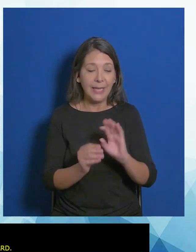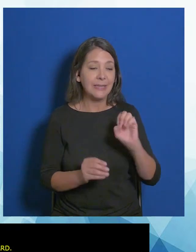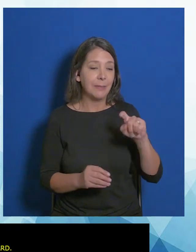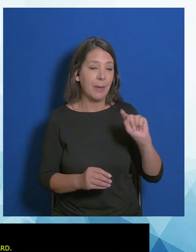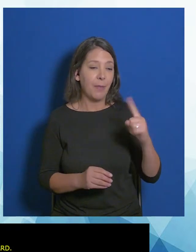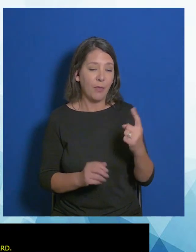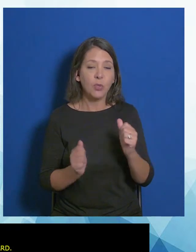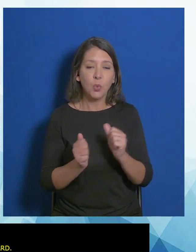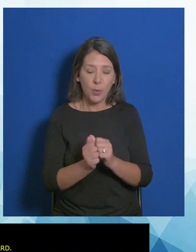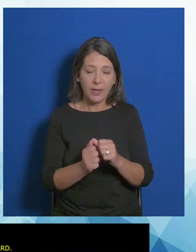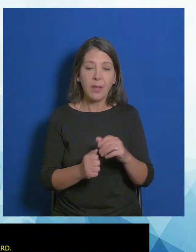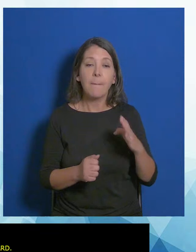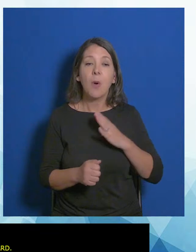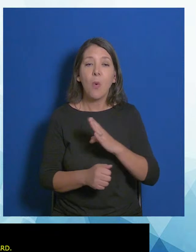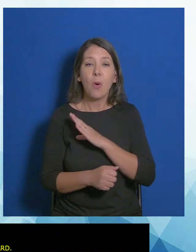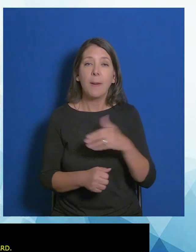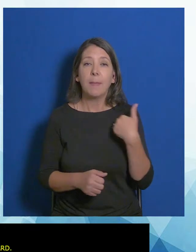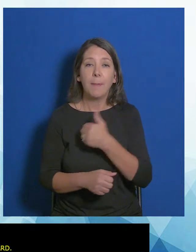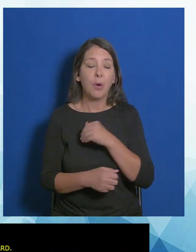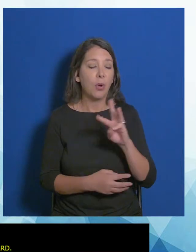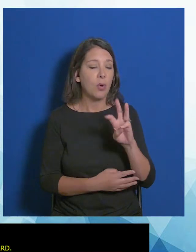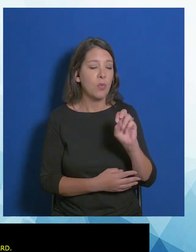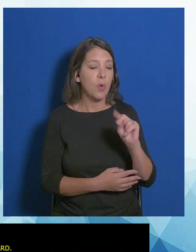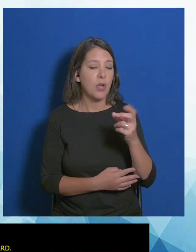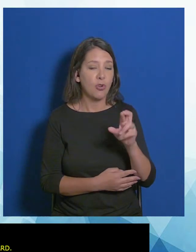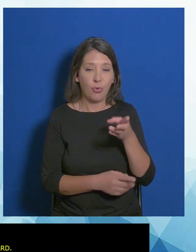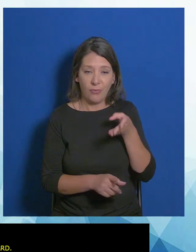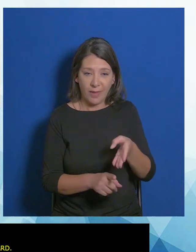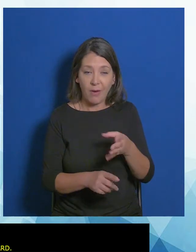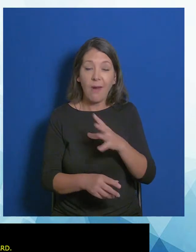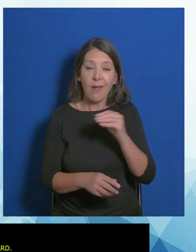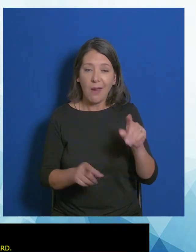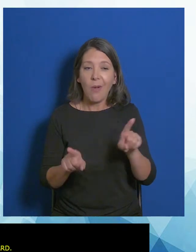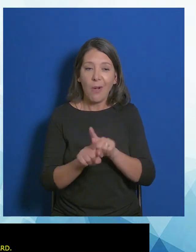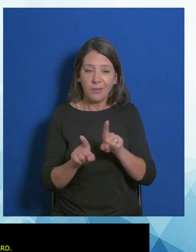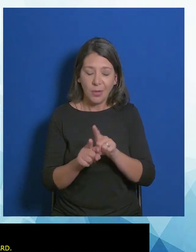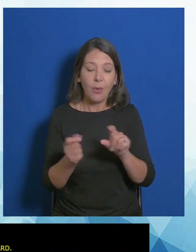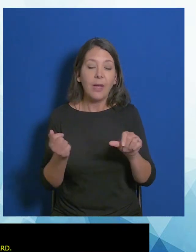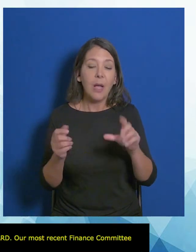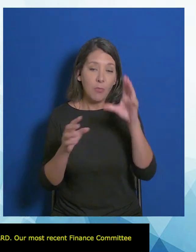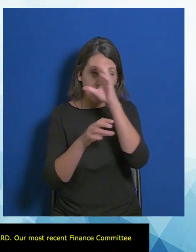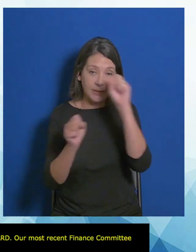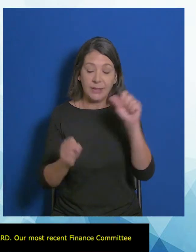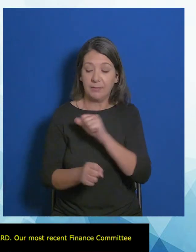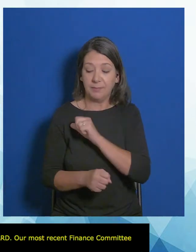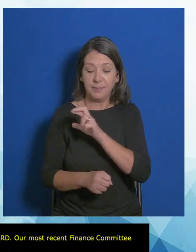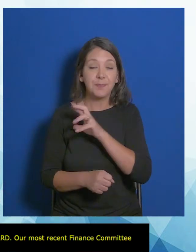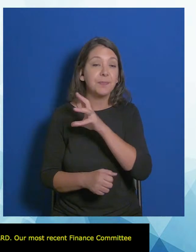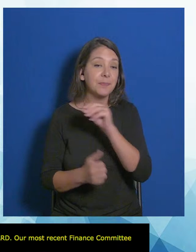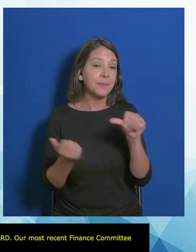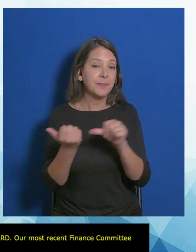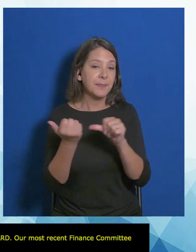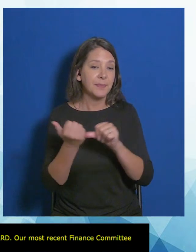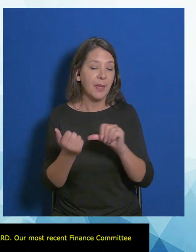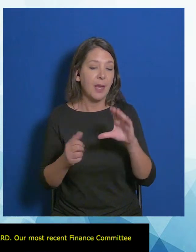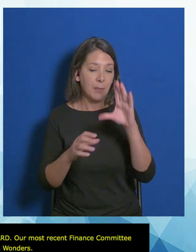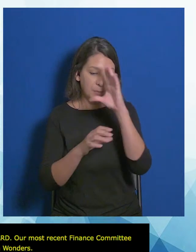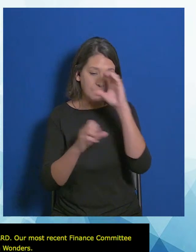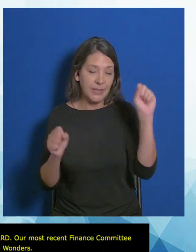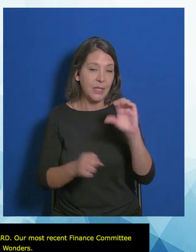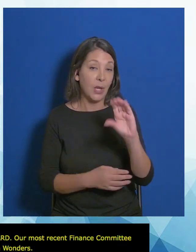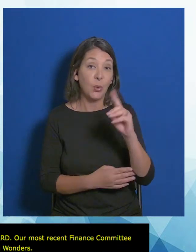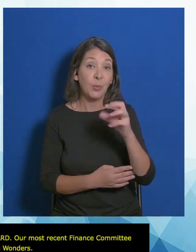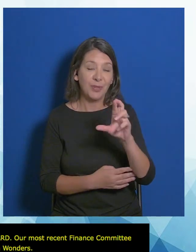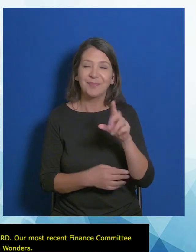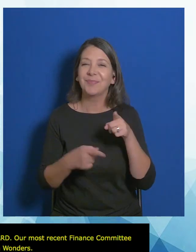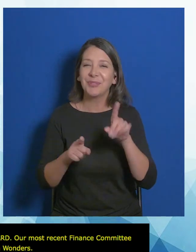Aaron Wonders present. Also in attendance was Superintendent Reichman and Assistant Superintendent Cooper. During the meeting,